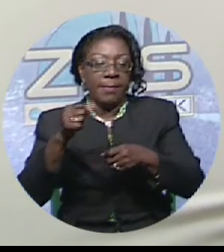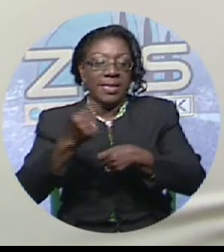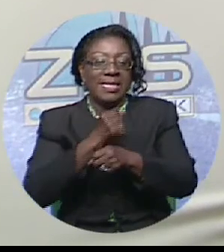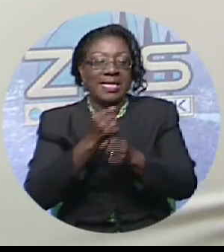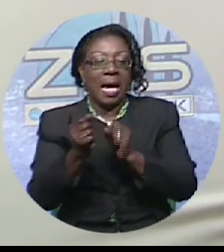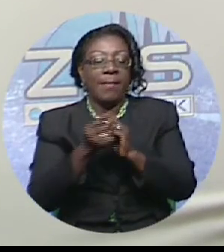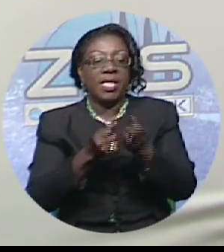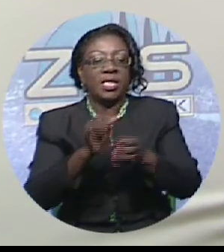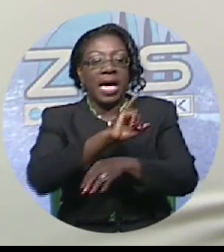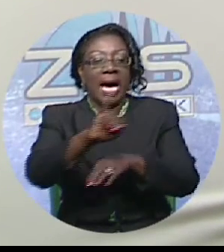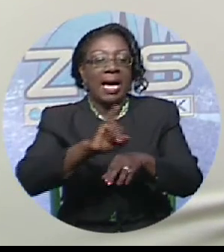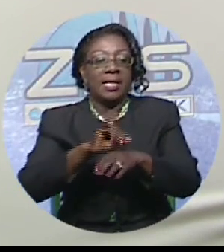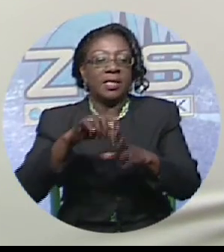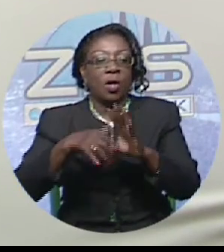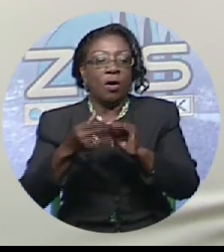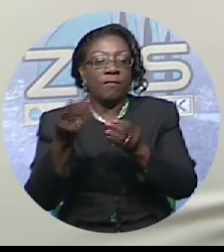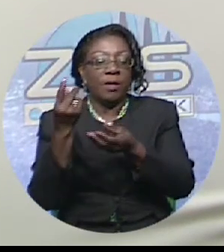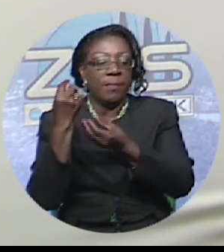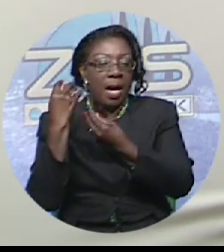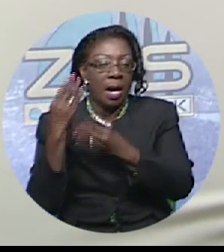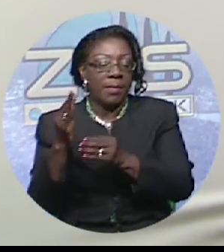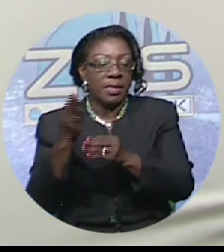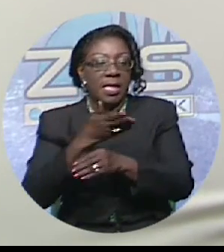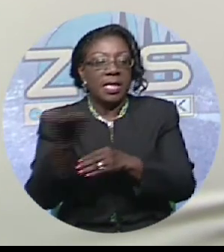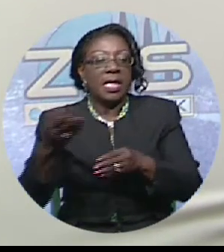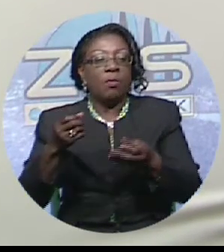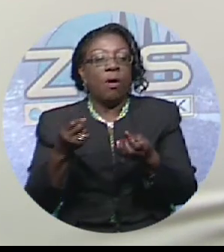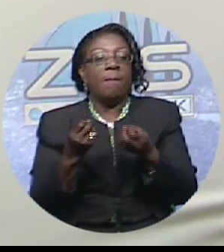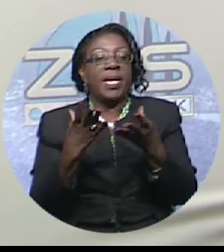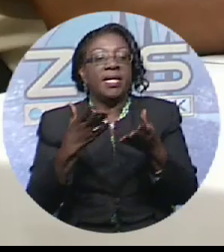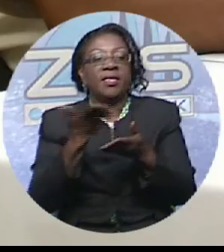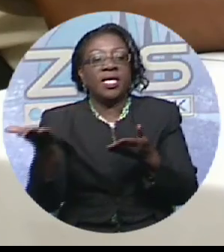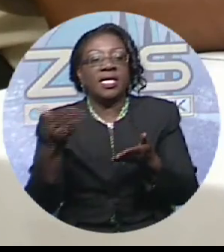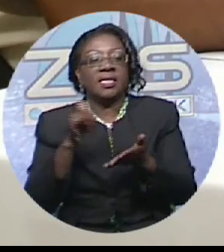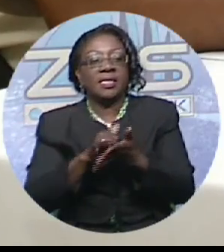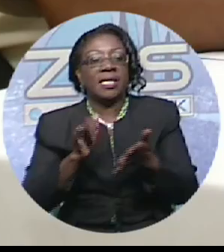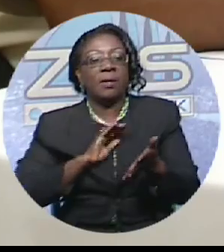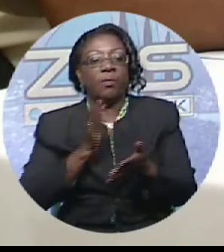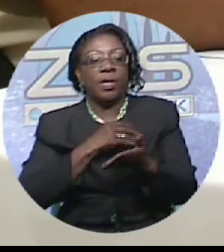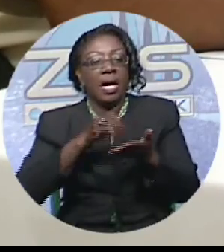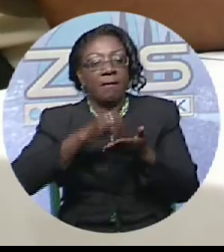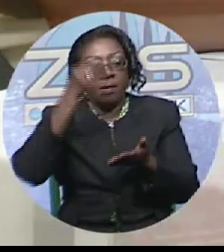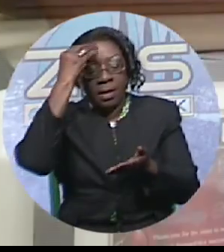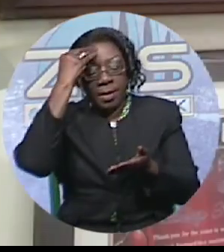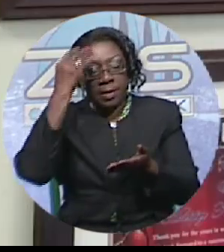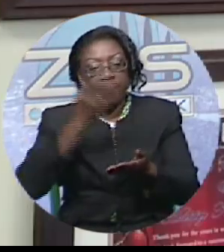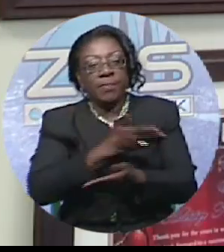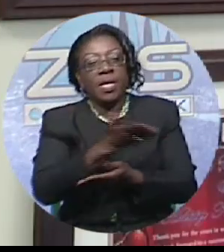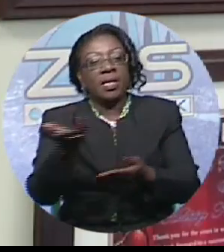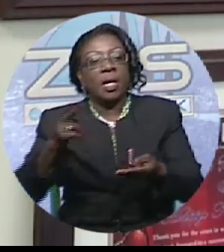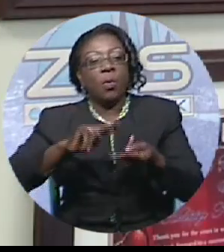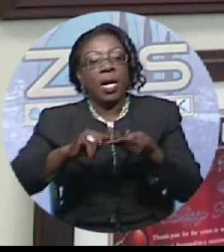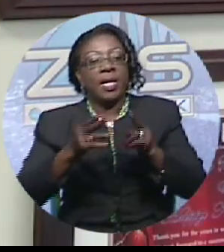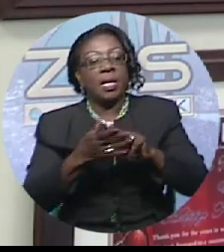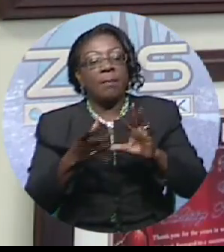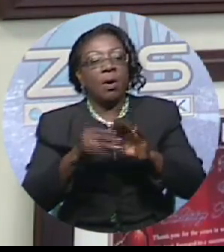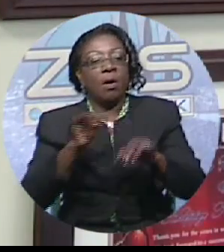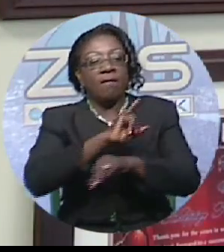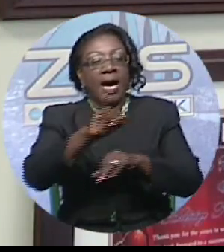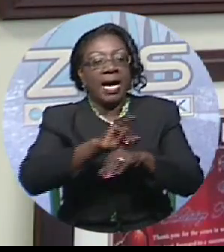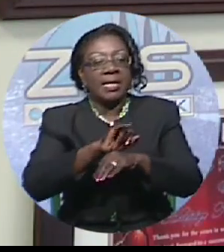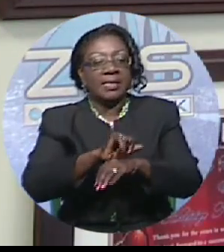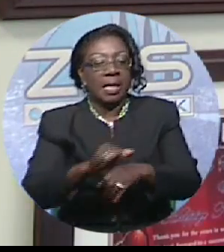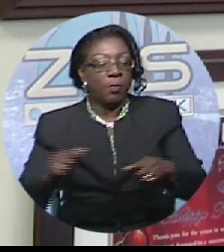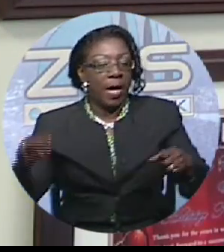Bahamas, Captain Russell says there were many lessons to be learned. We found where a number of our islands that were impacted during this